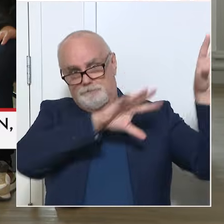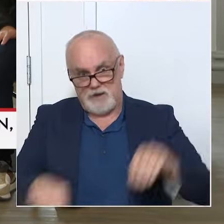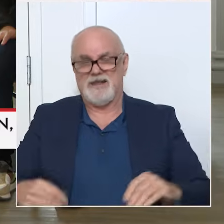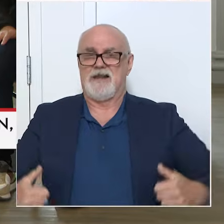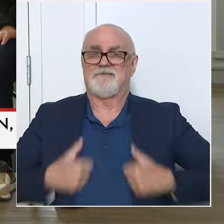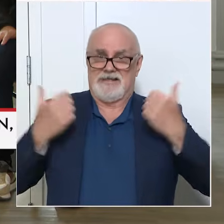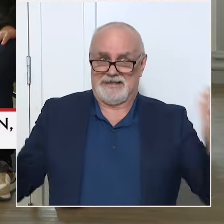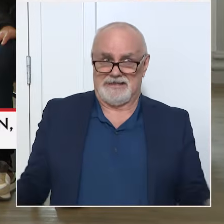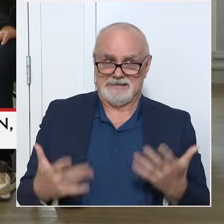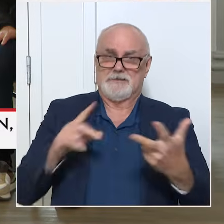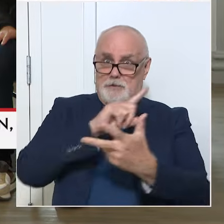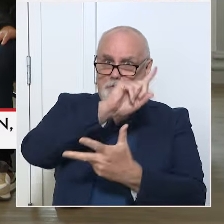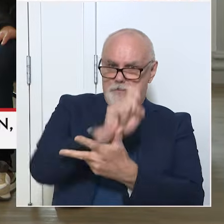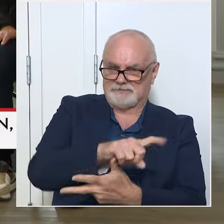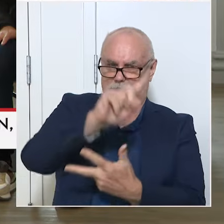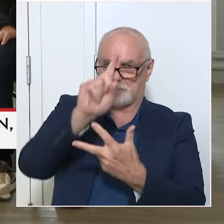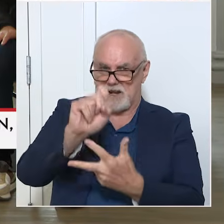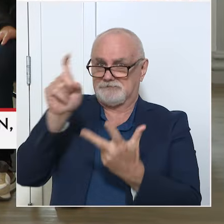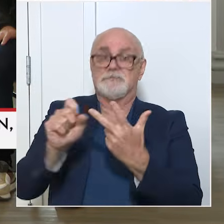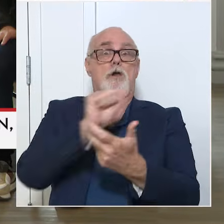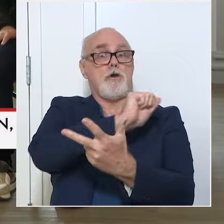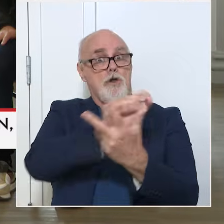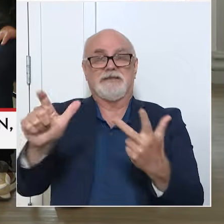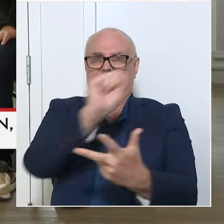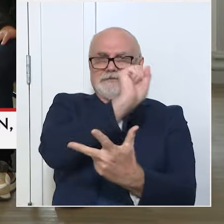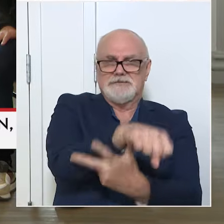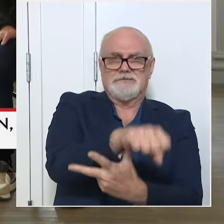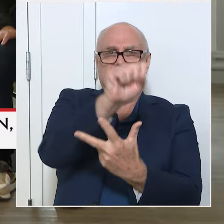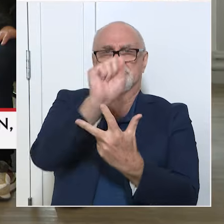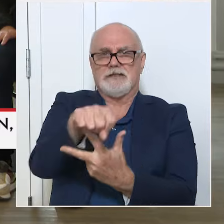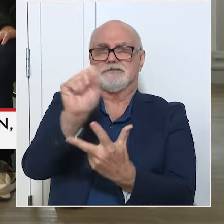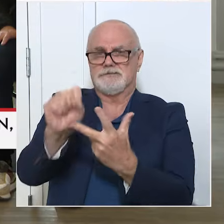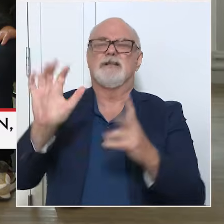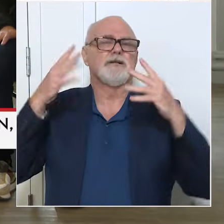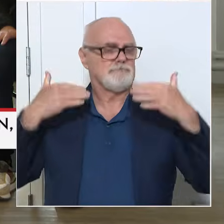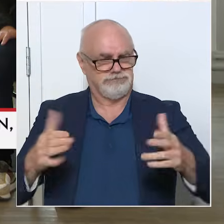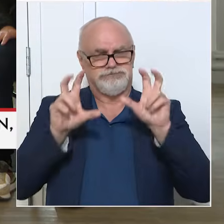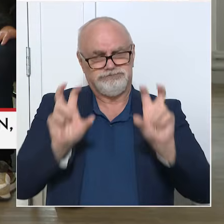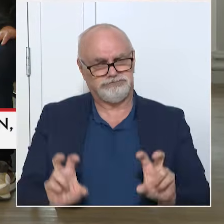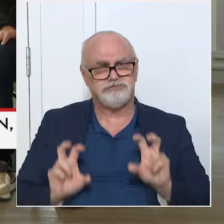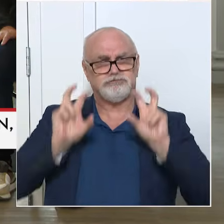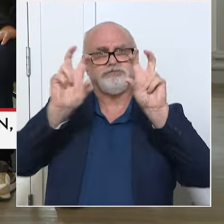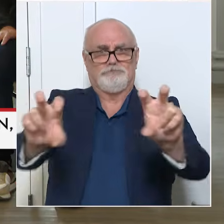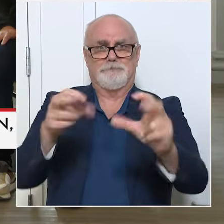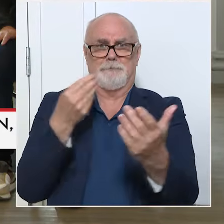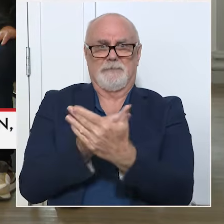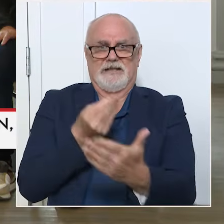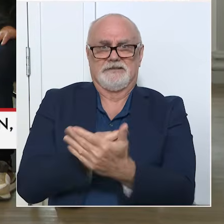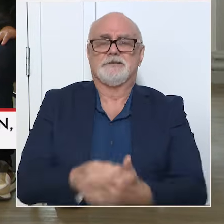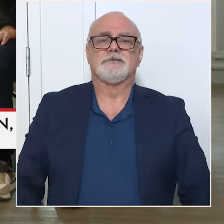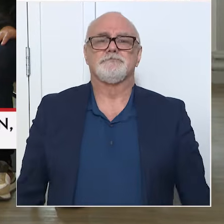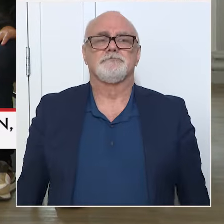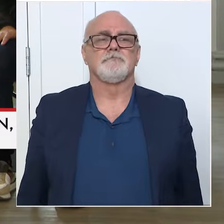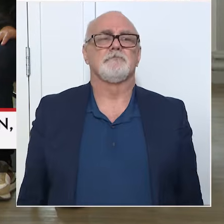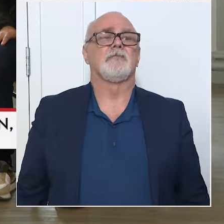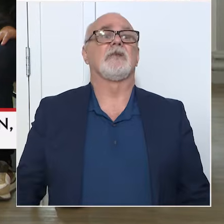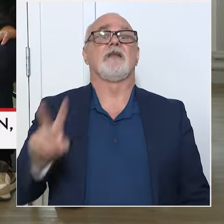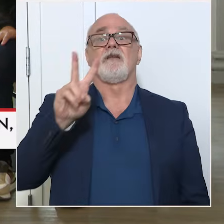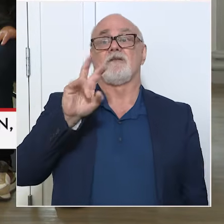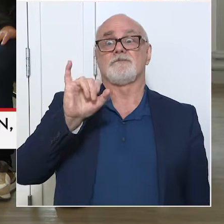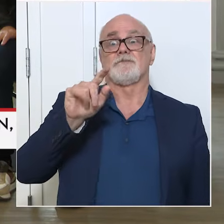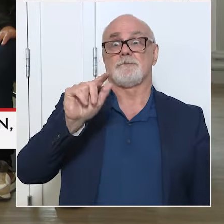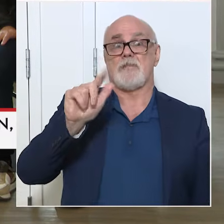of these questions is yes, then we want to invest. The Vitality Fund is our